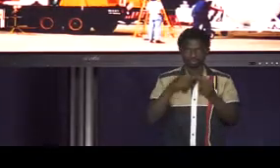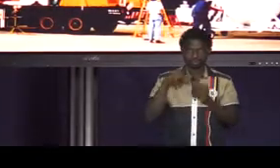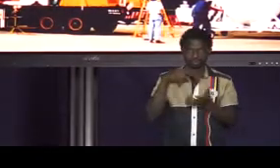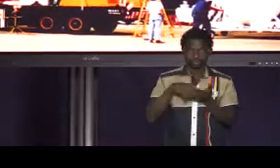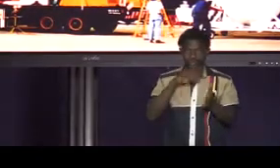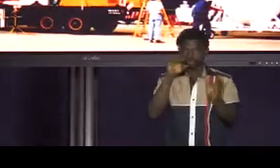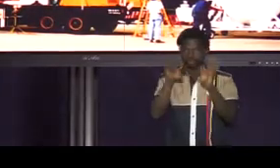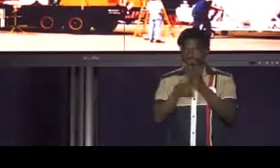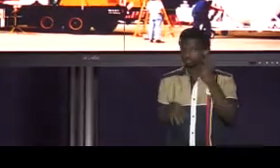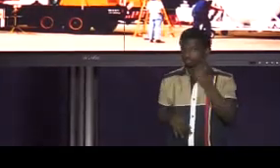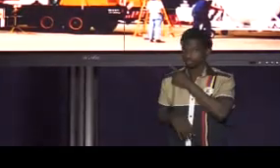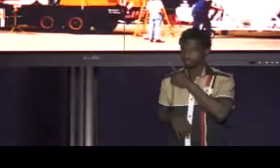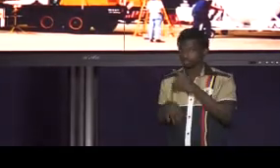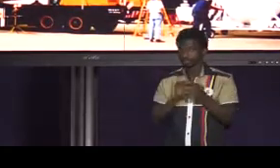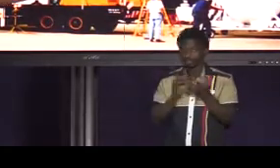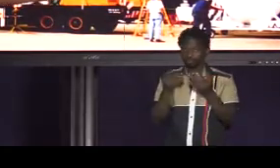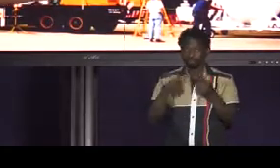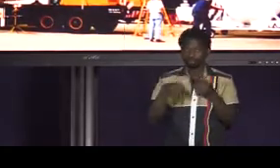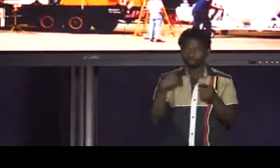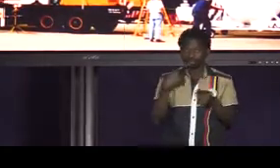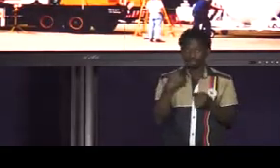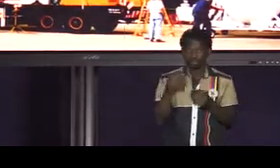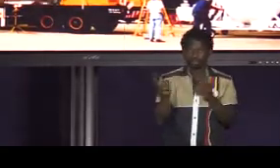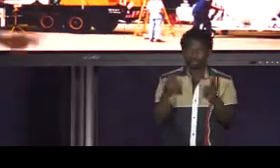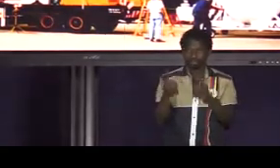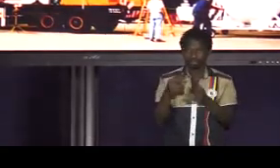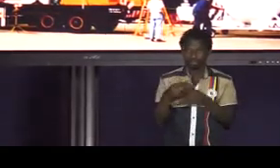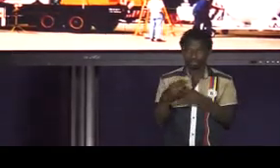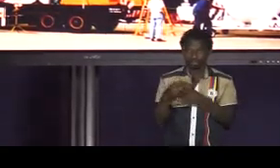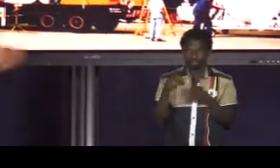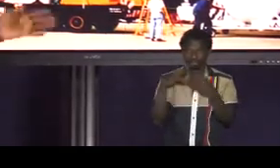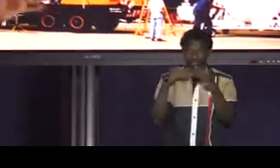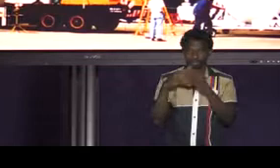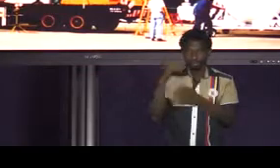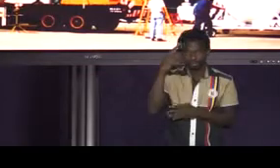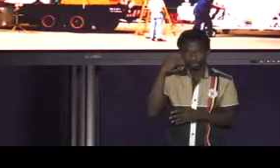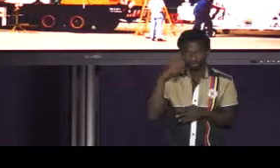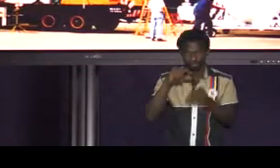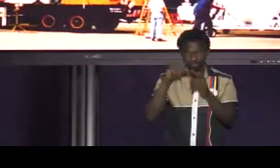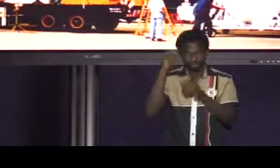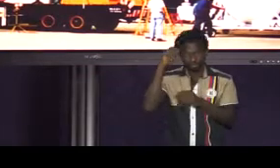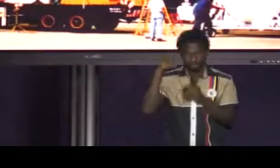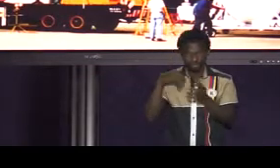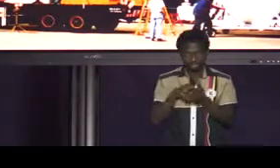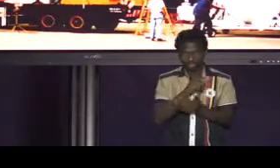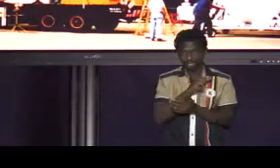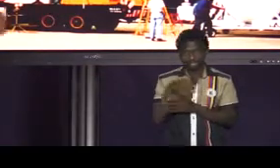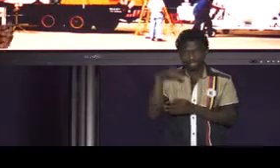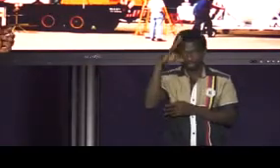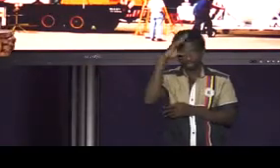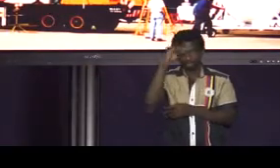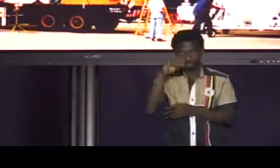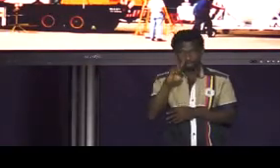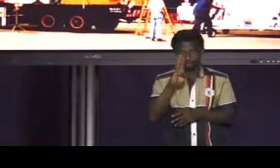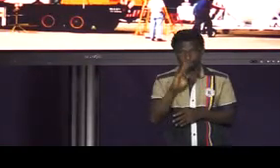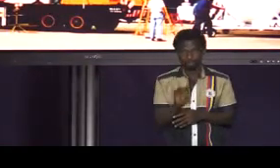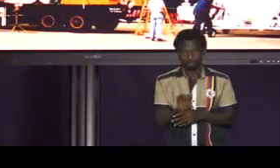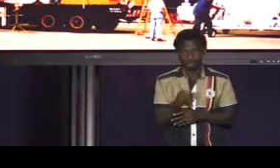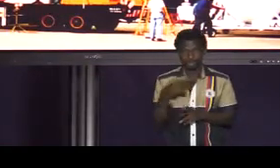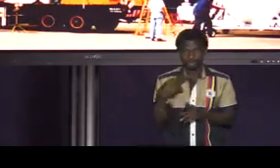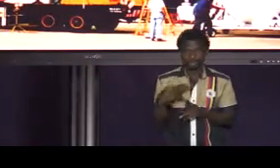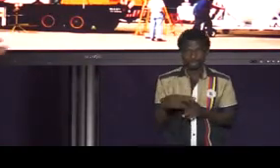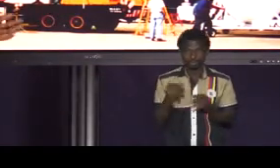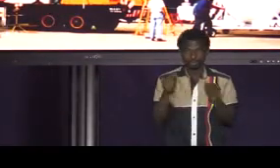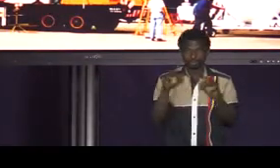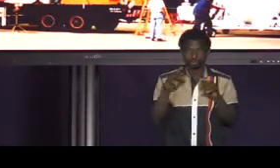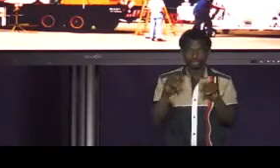this picture. I want to say a very short story concerning it. Sometimes ago, a boy by name Agbarako, in